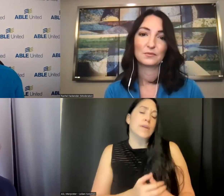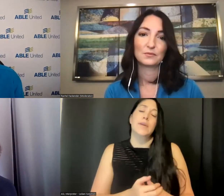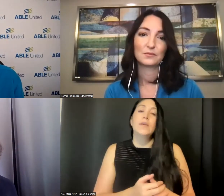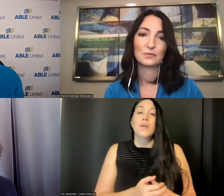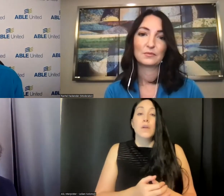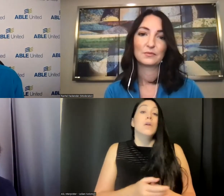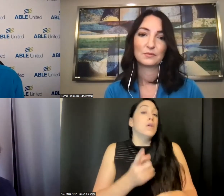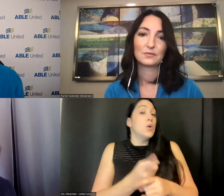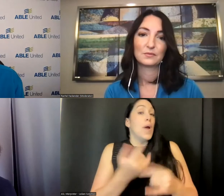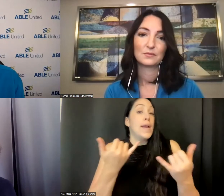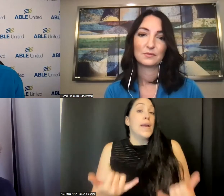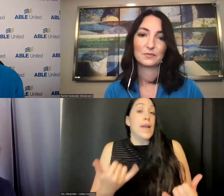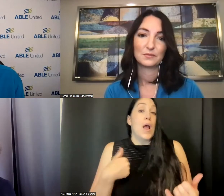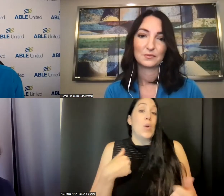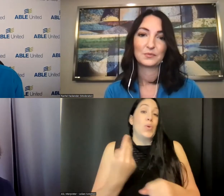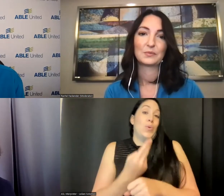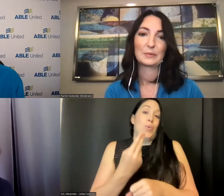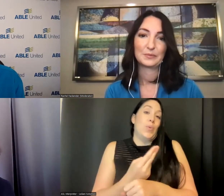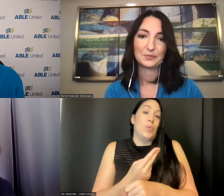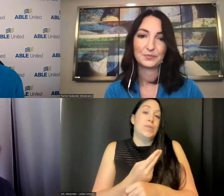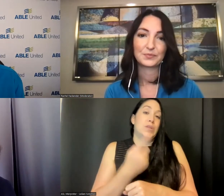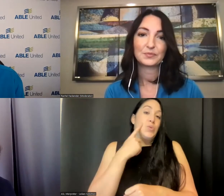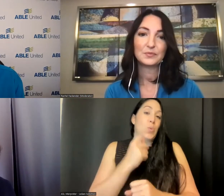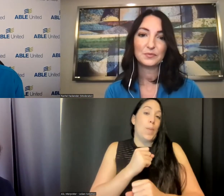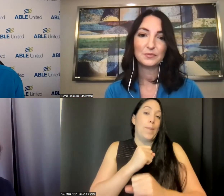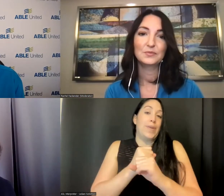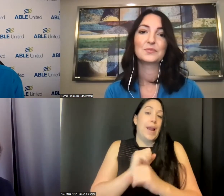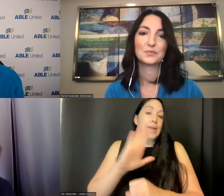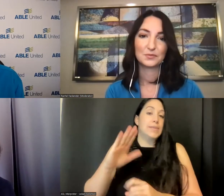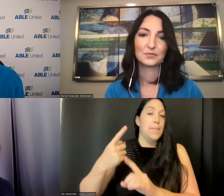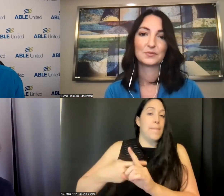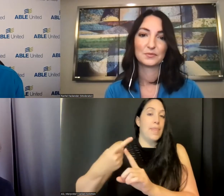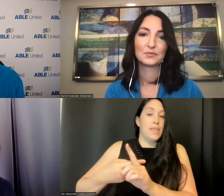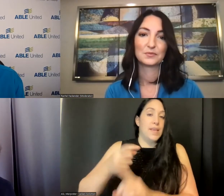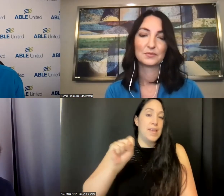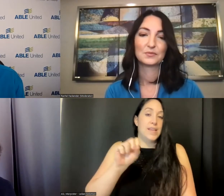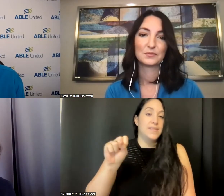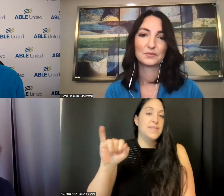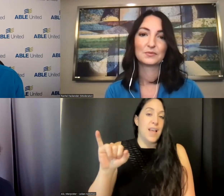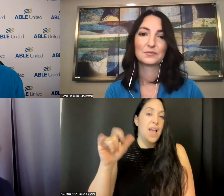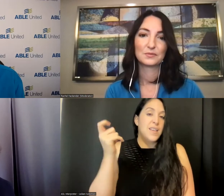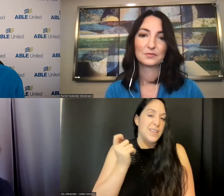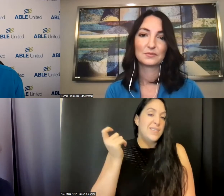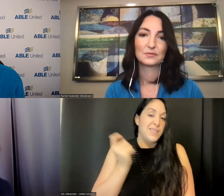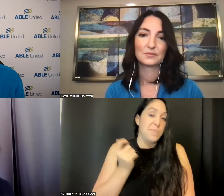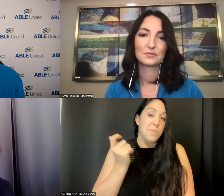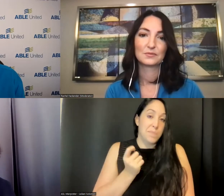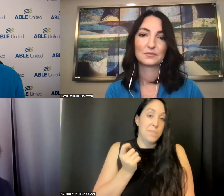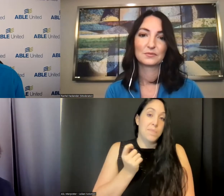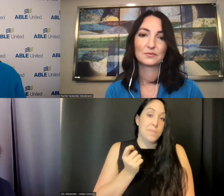we're using it to protect his monthly SSI income, but as